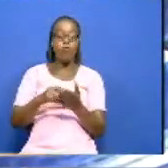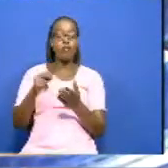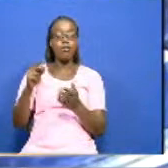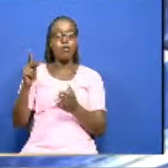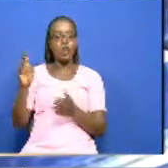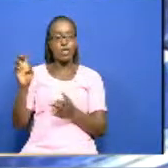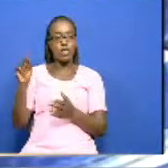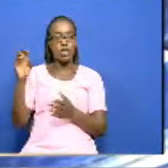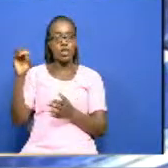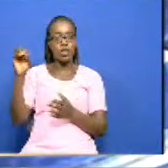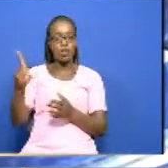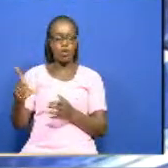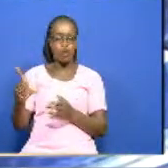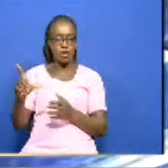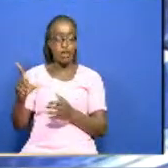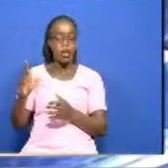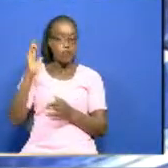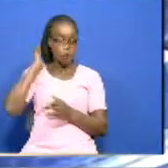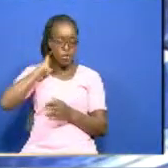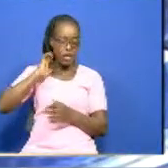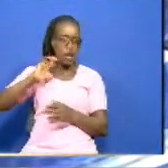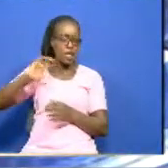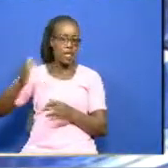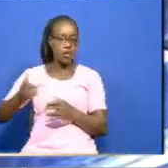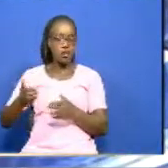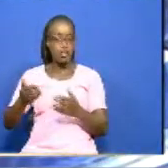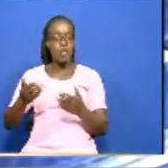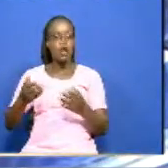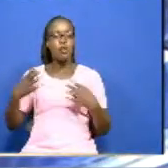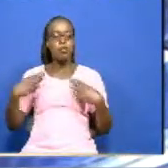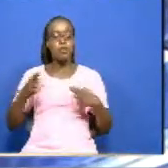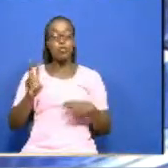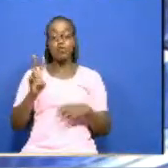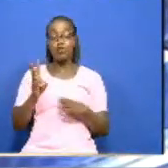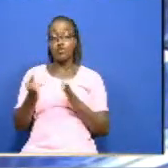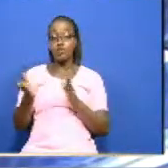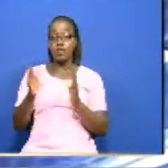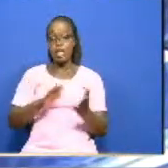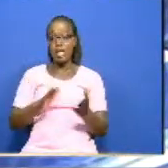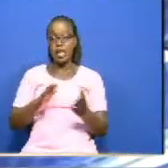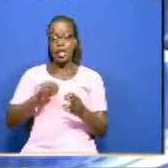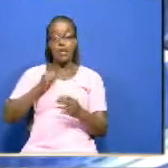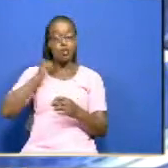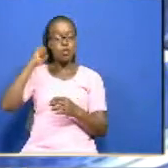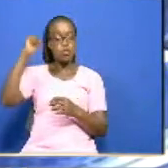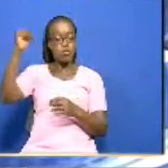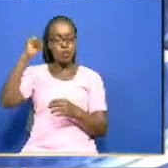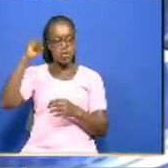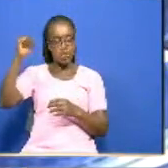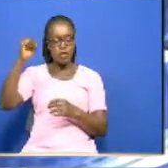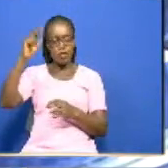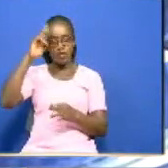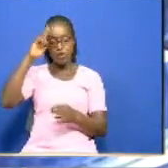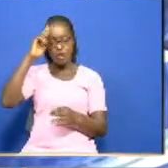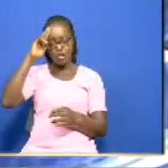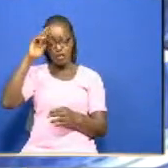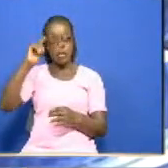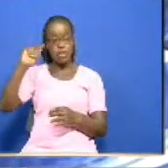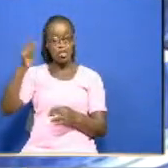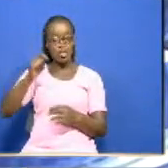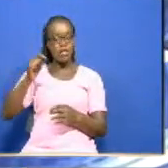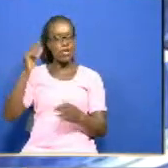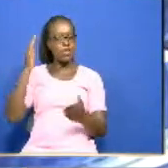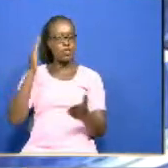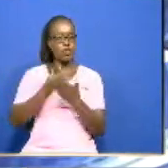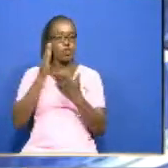Murang'a County, where 2 people died following political fracas on Sunday. The commission further called on Kenyans to stop